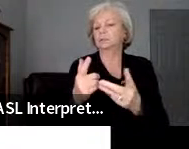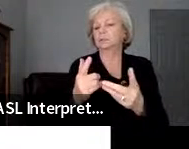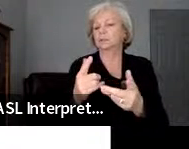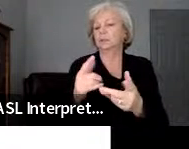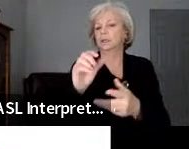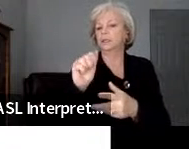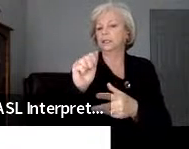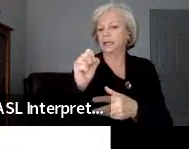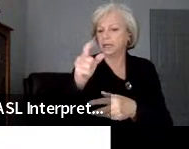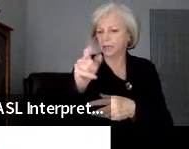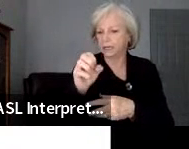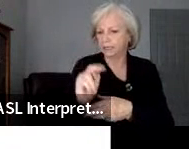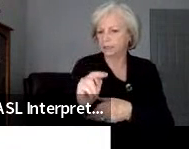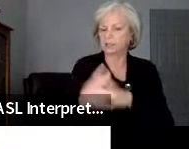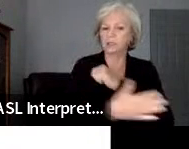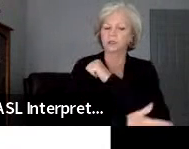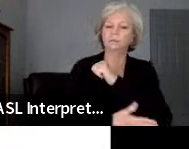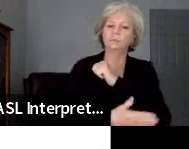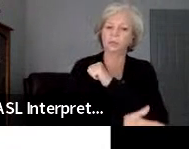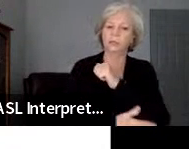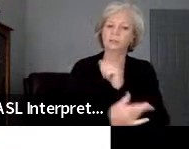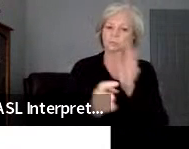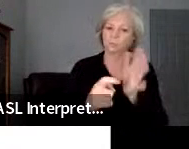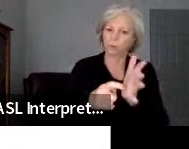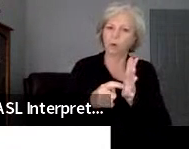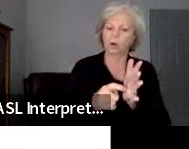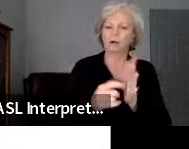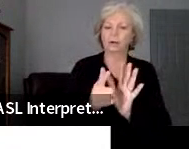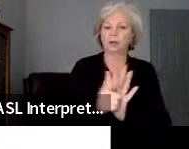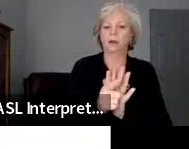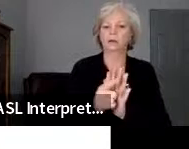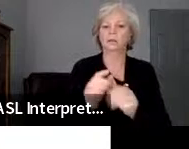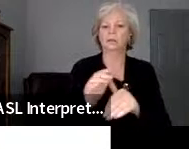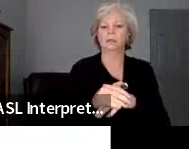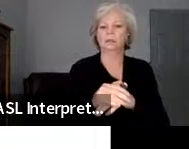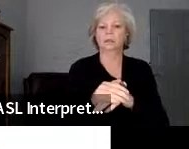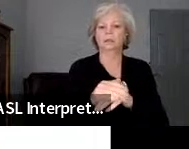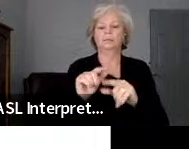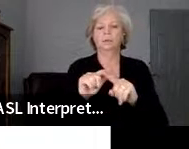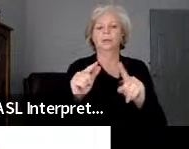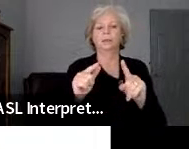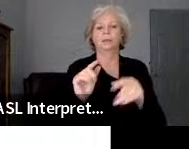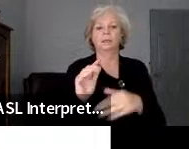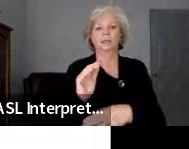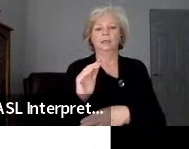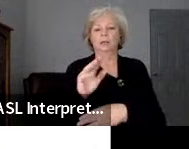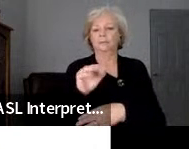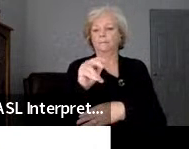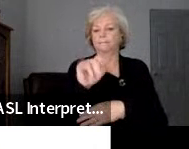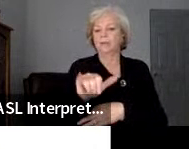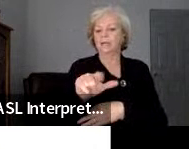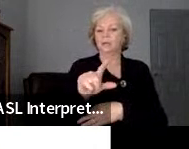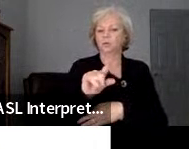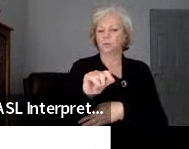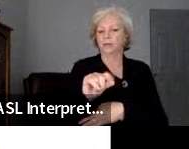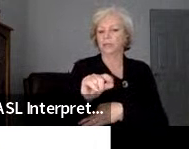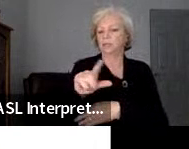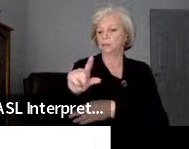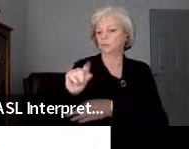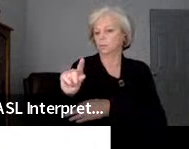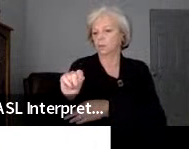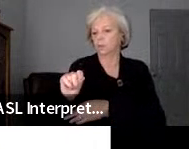communities. So for our vaccine, the community outreach that we have been doing since May of 2020, we